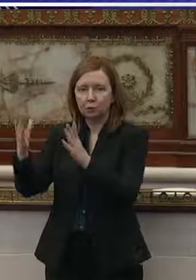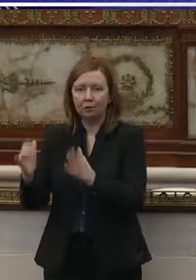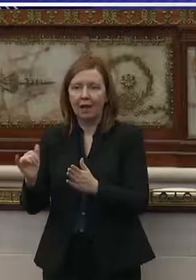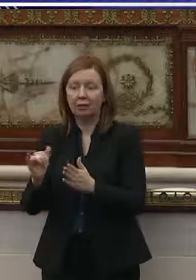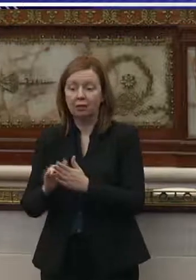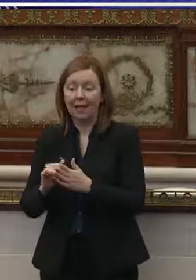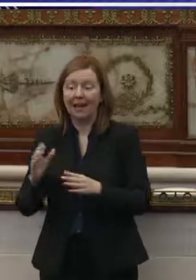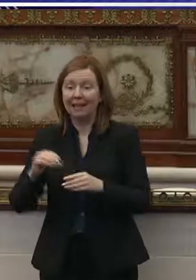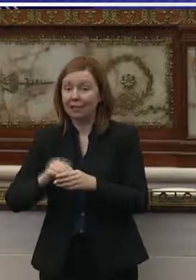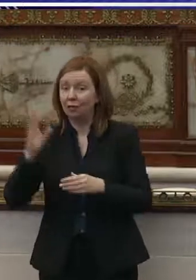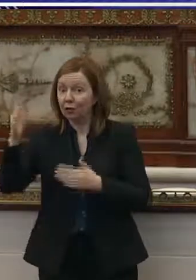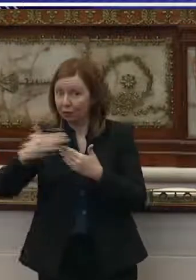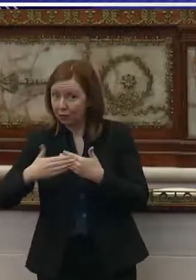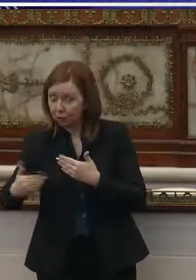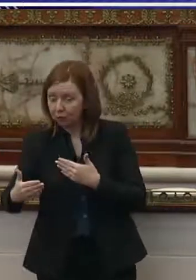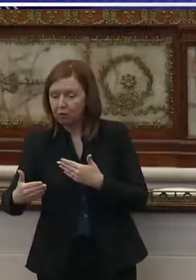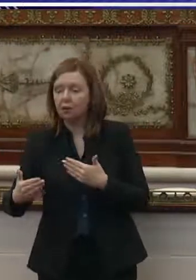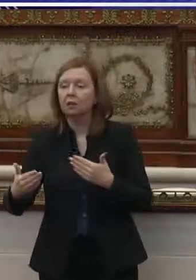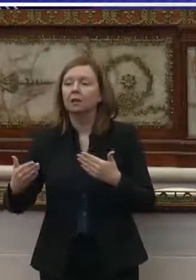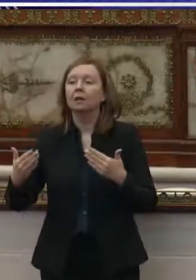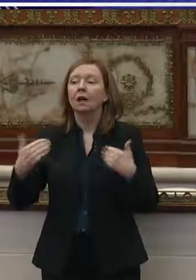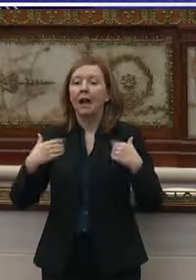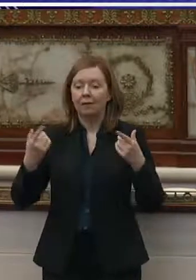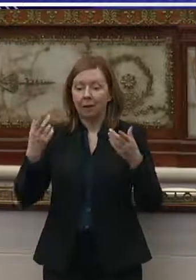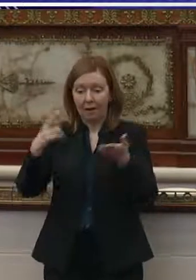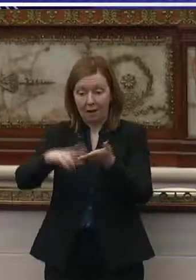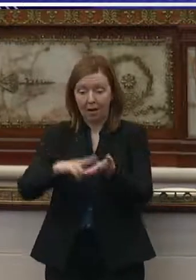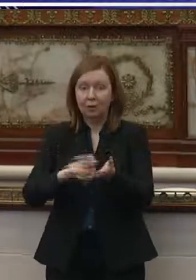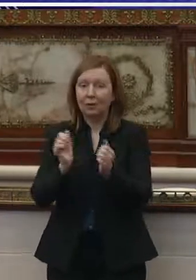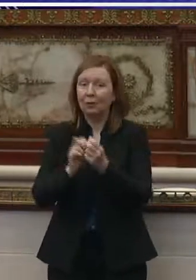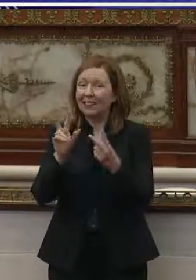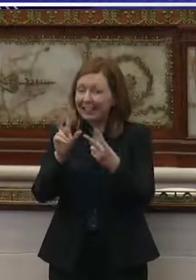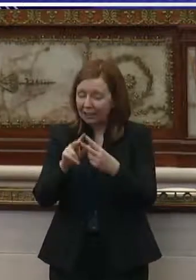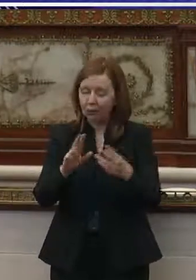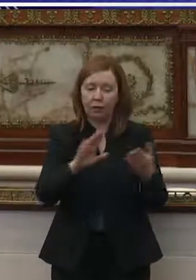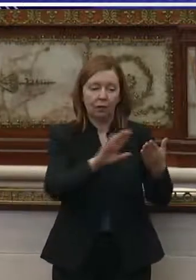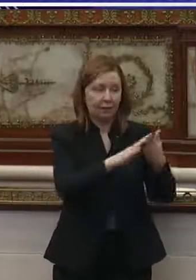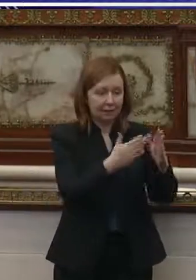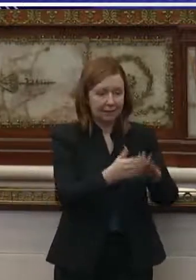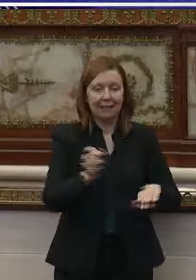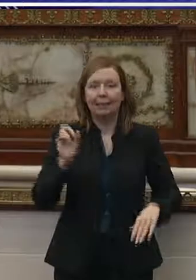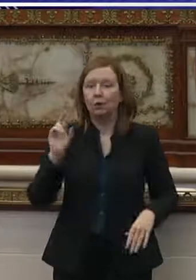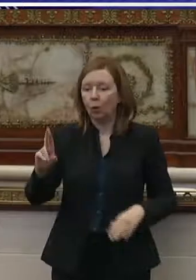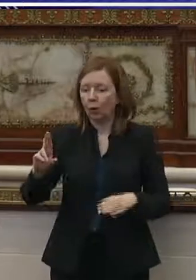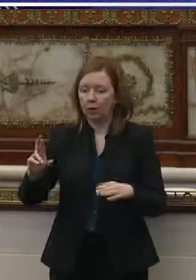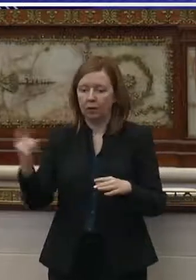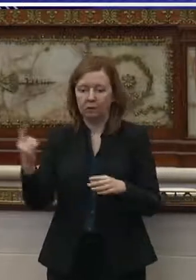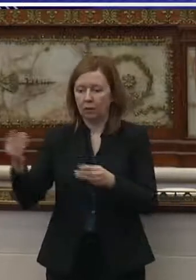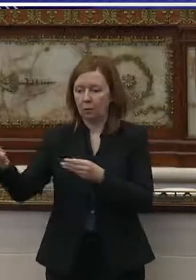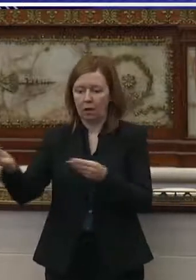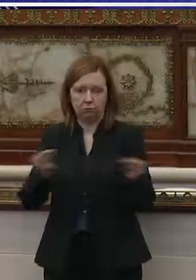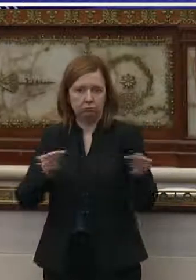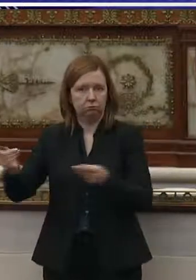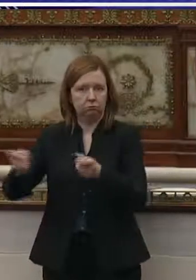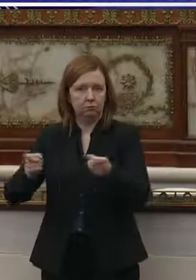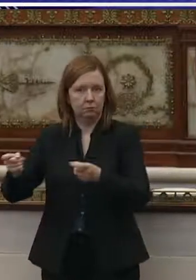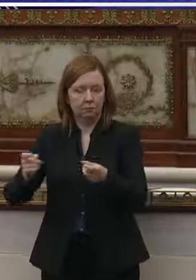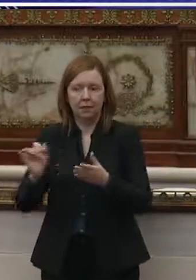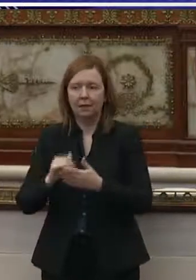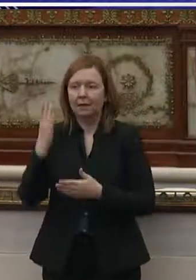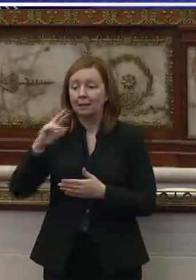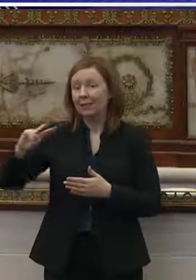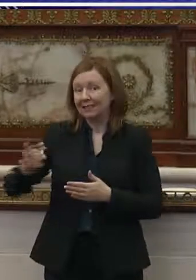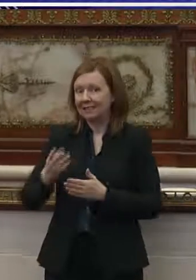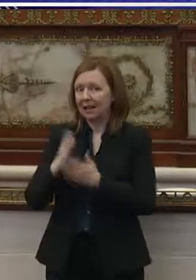in the future enter into contracts with either the city or an intermediary. That is why the second part